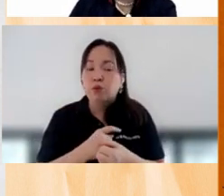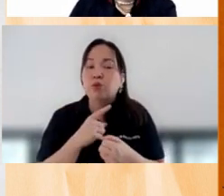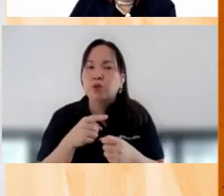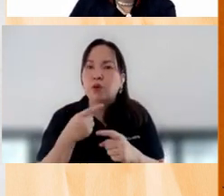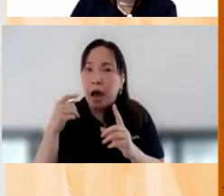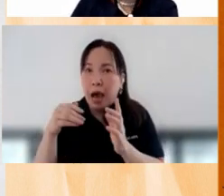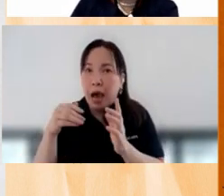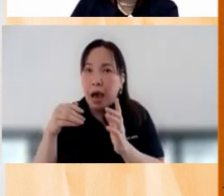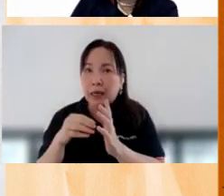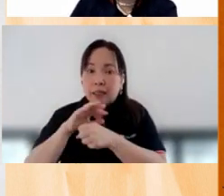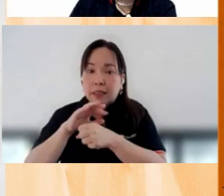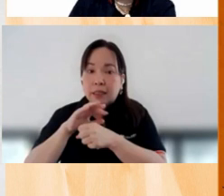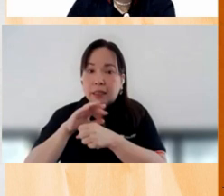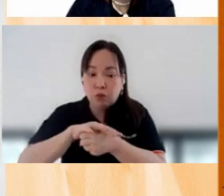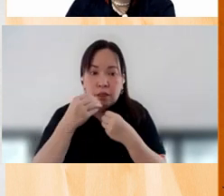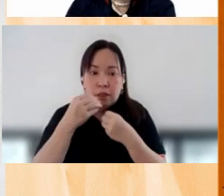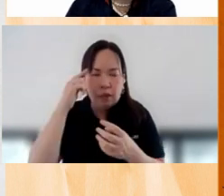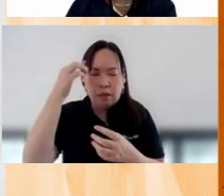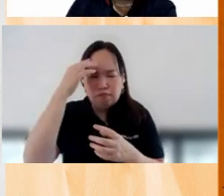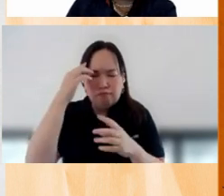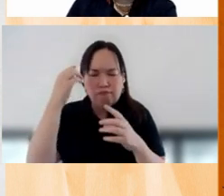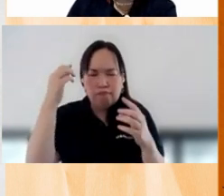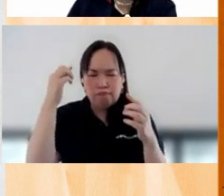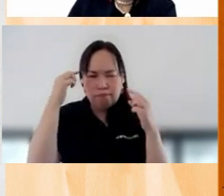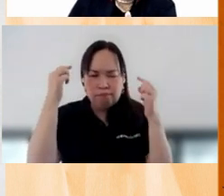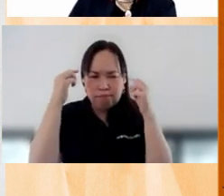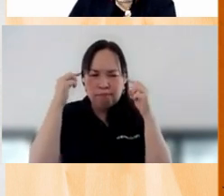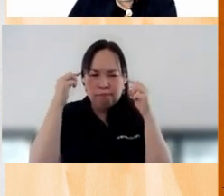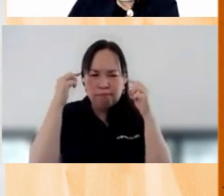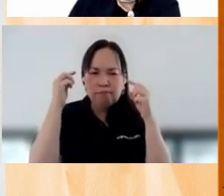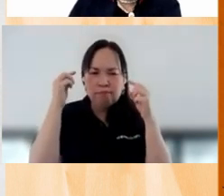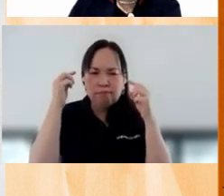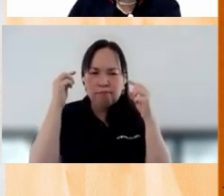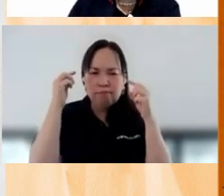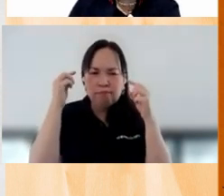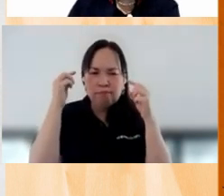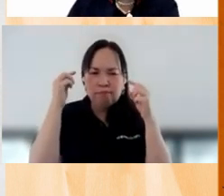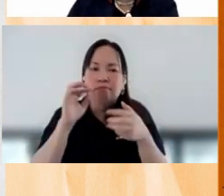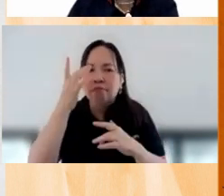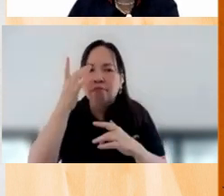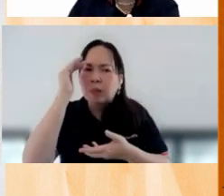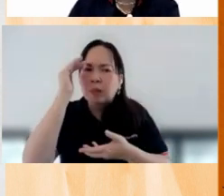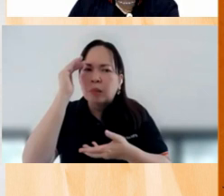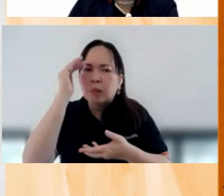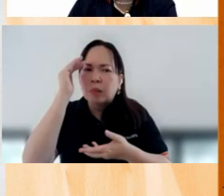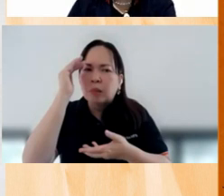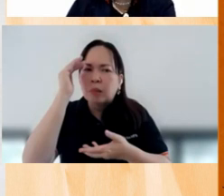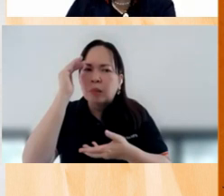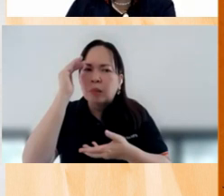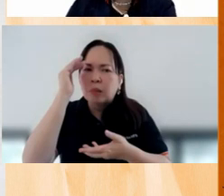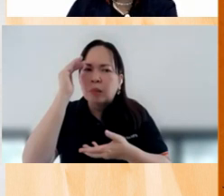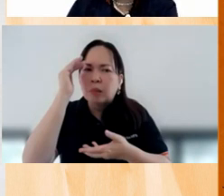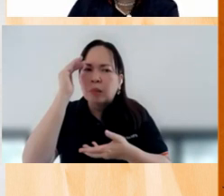in children and later on. So what are these toxic stress? No, to name a few, and very commonly,